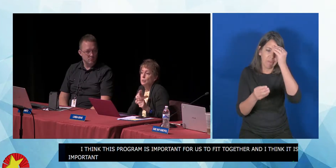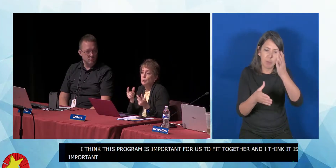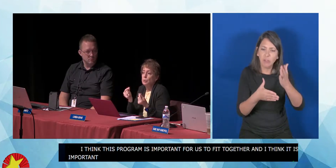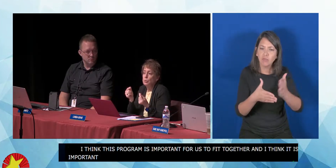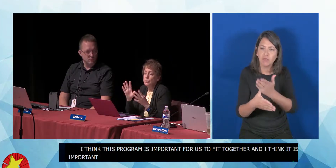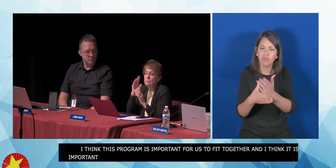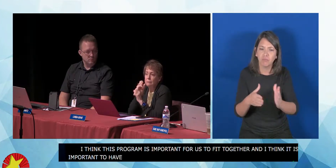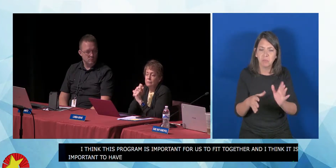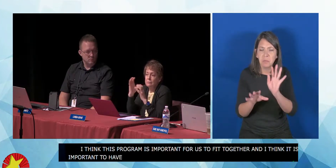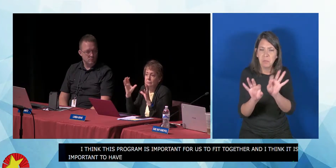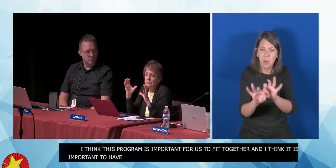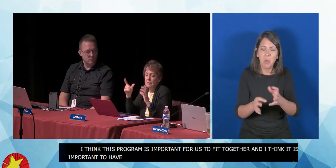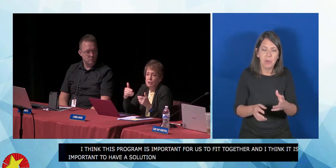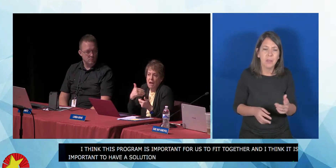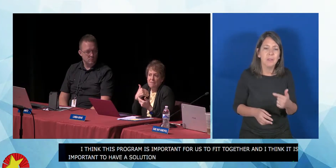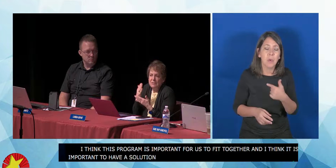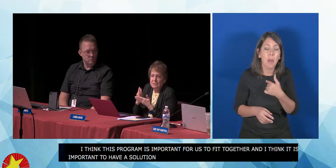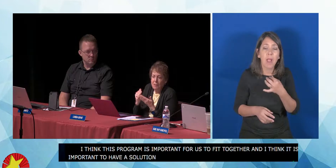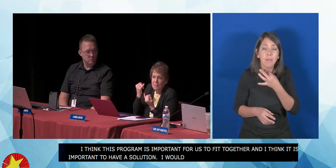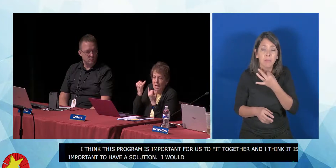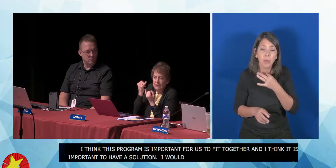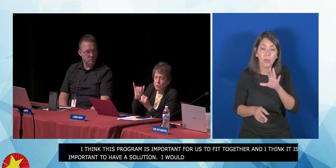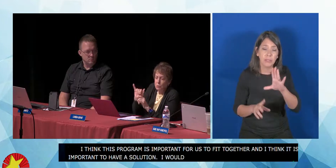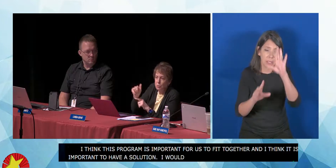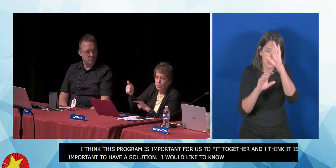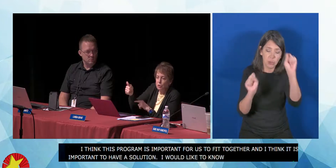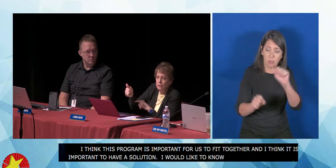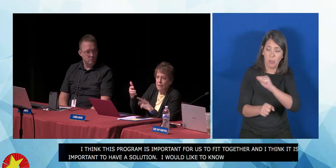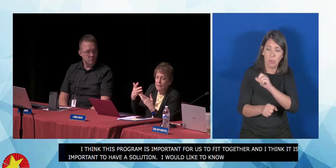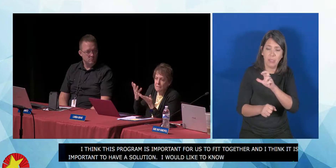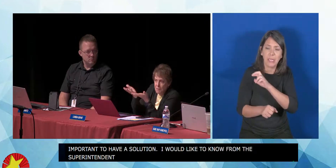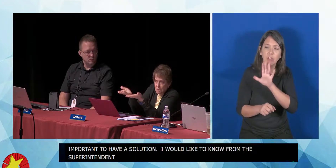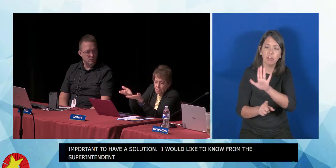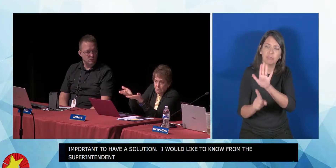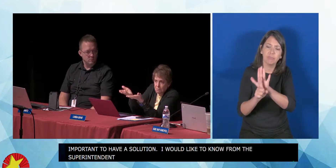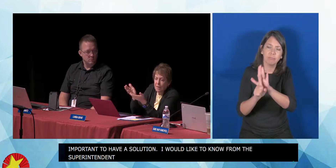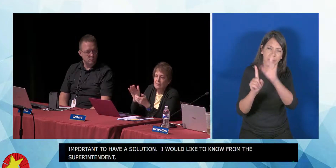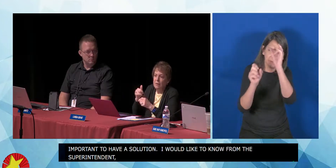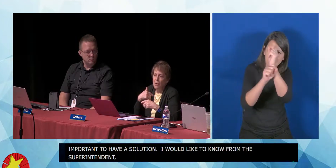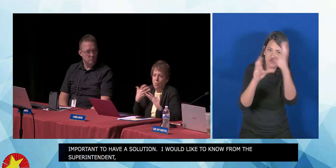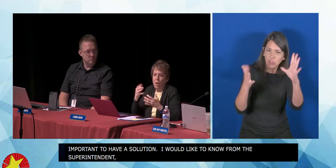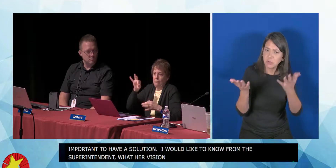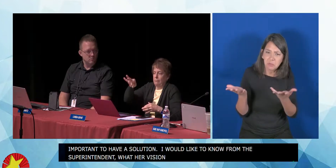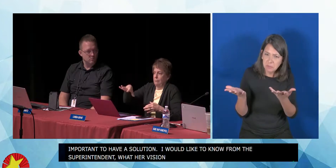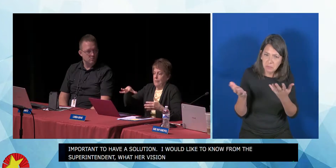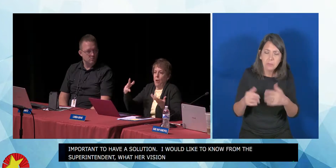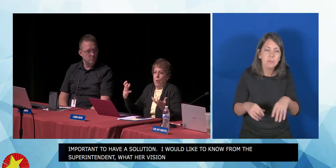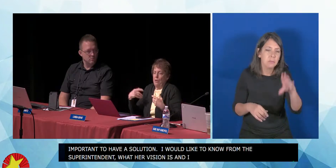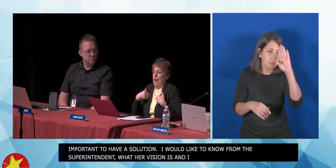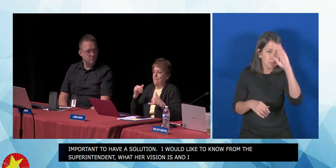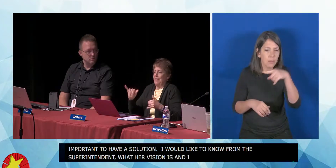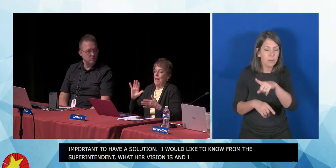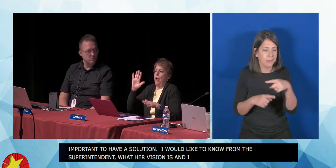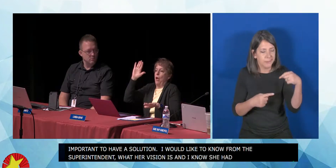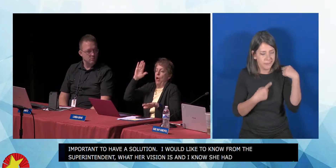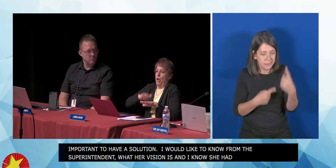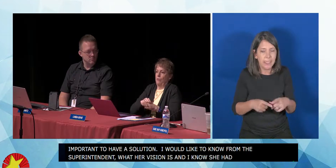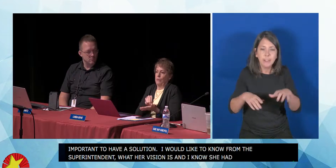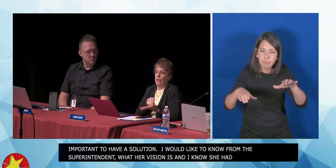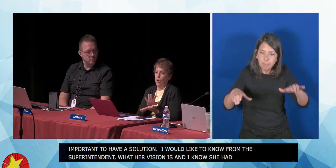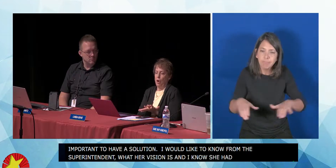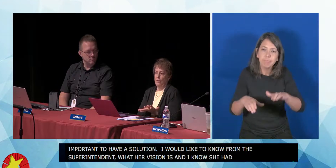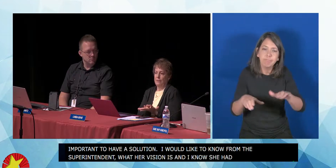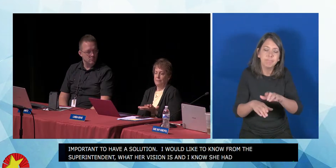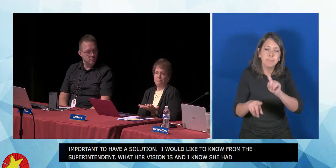I would like to know from the superintendent what her vision is. I know she's had some ideas, some work that she's been doing, and I